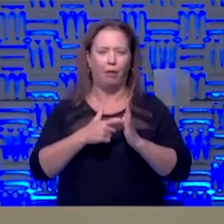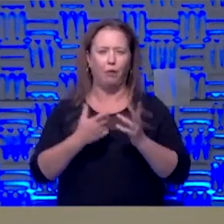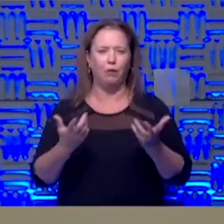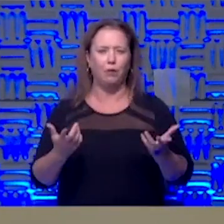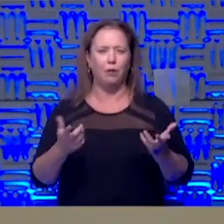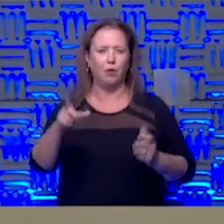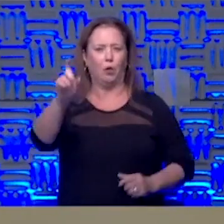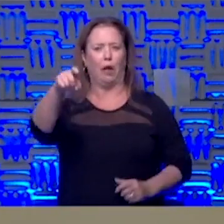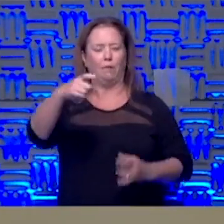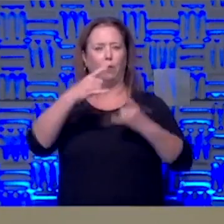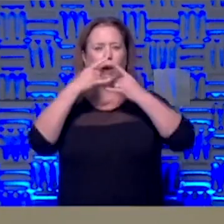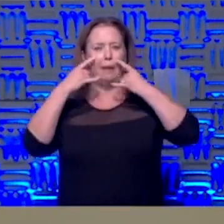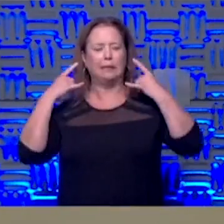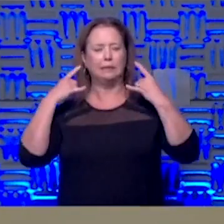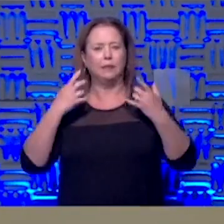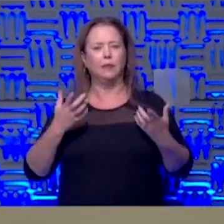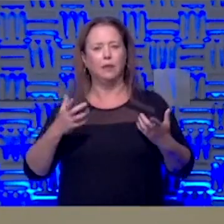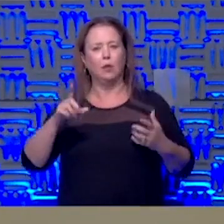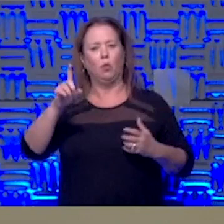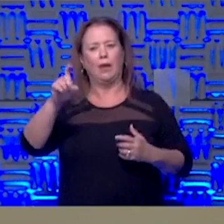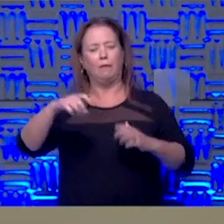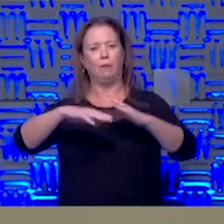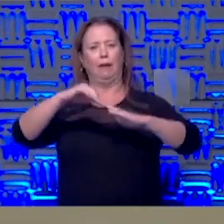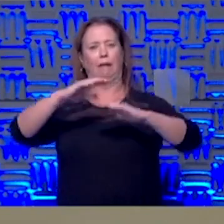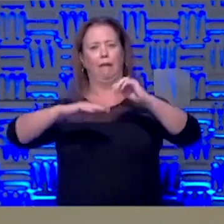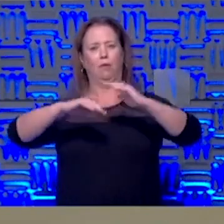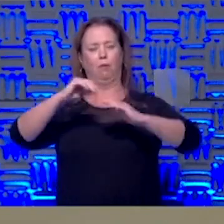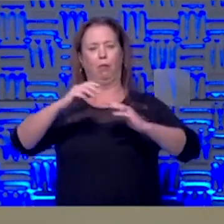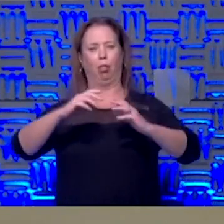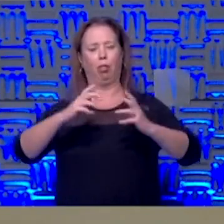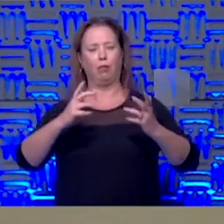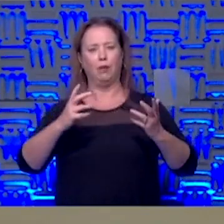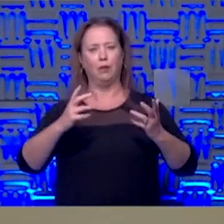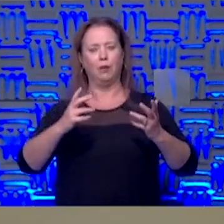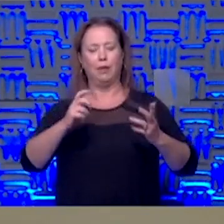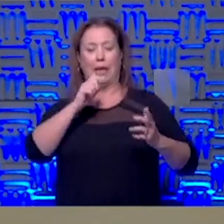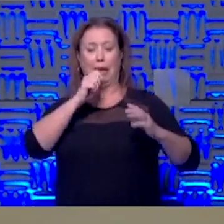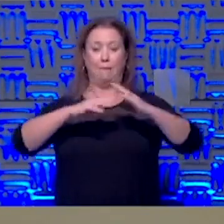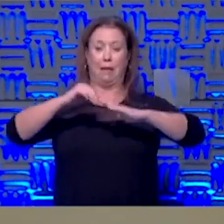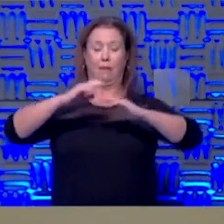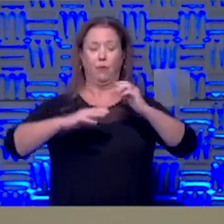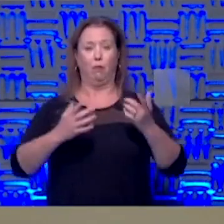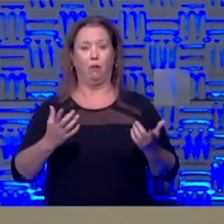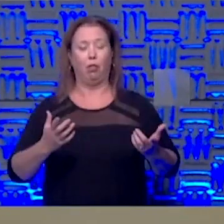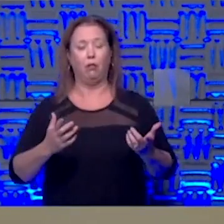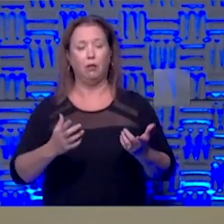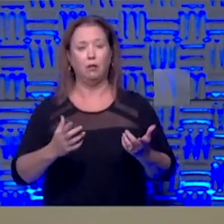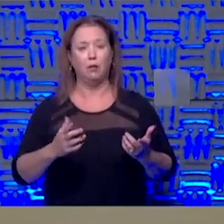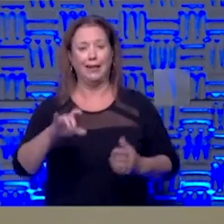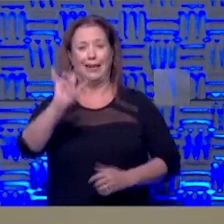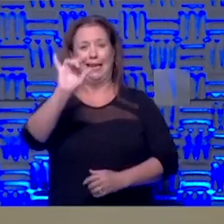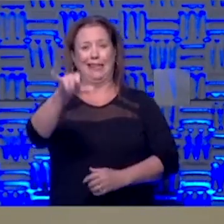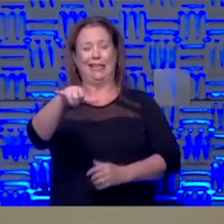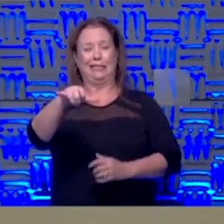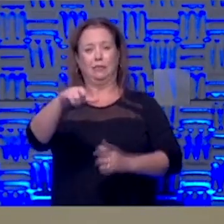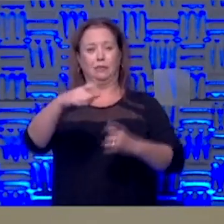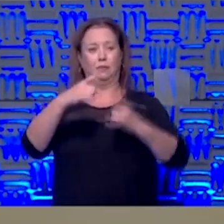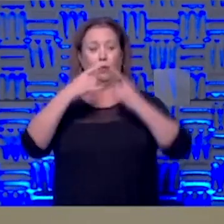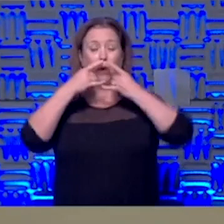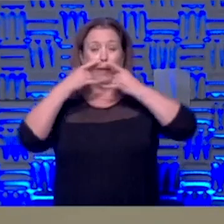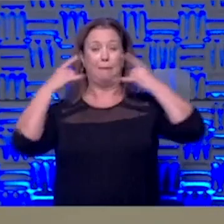that we have to be comfortable with being uncomfortable. And being uncomfortable is putting this thing on